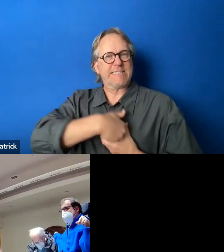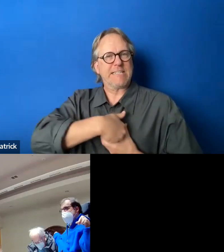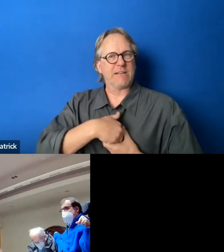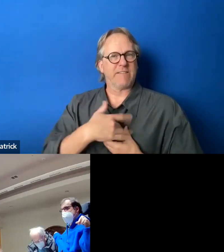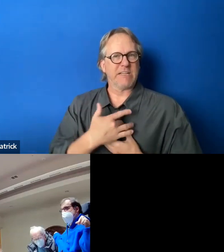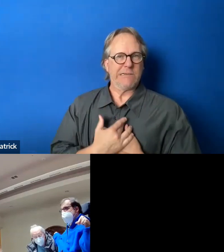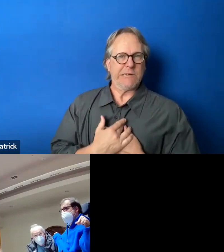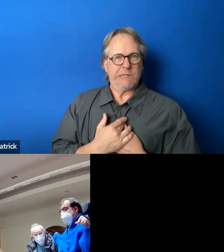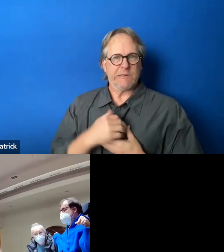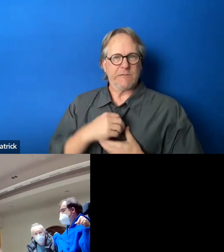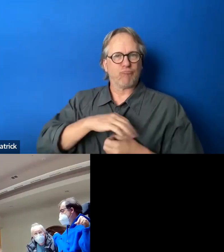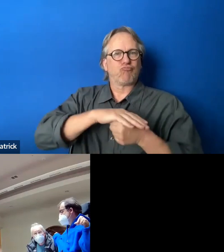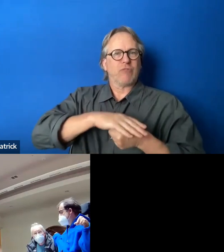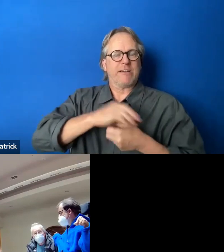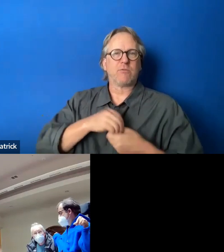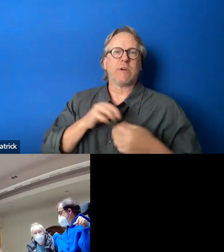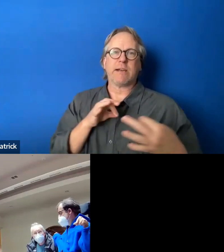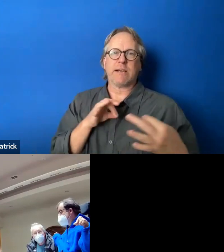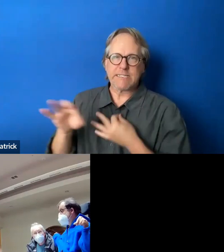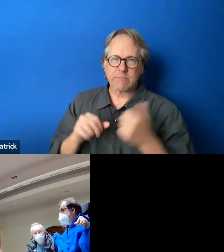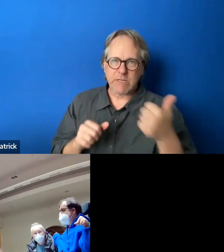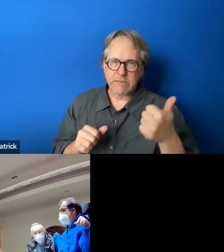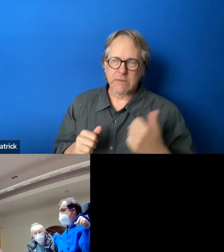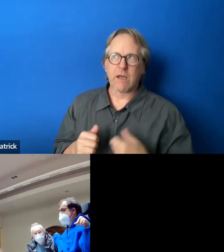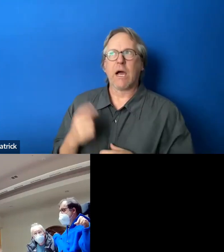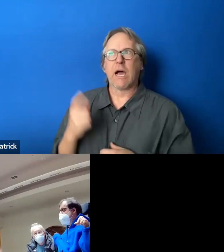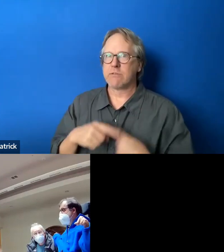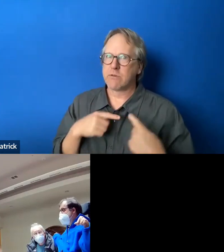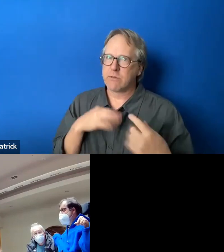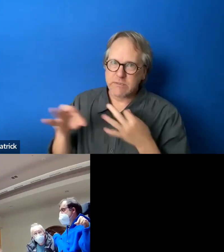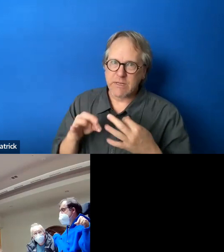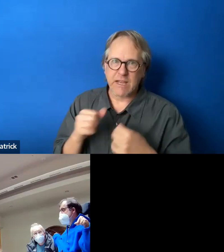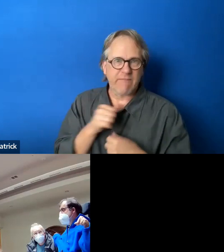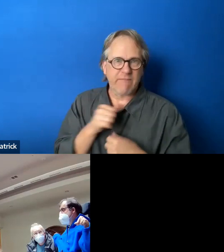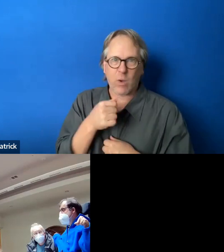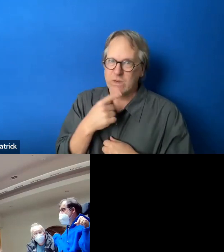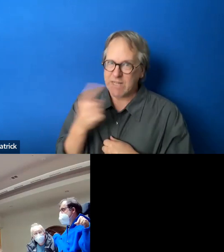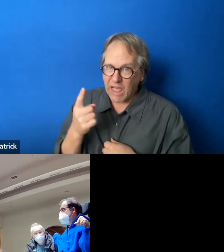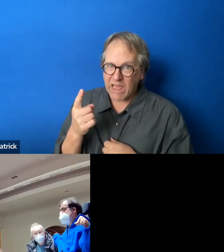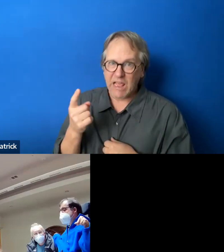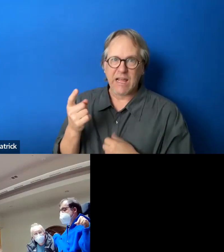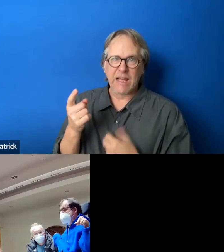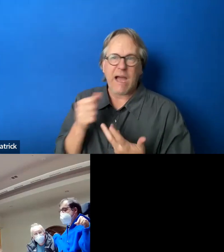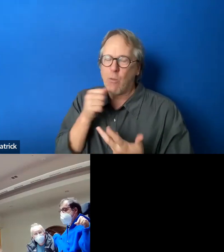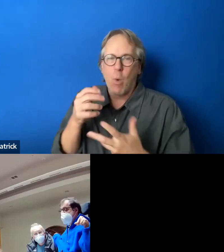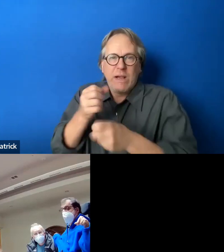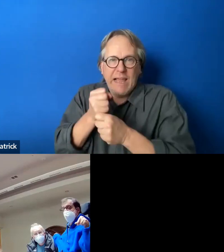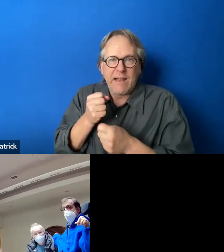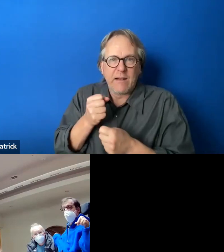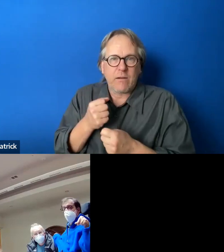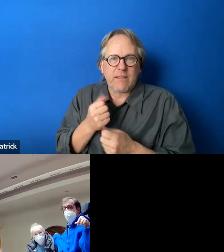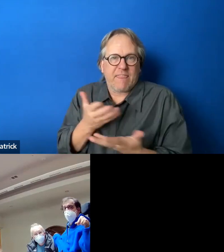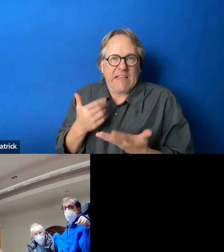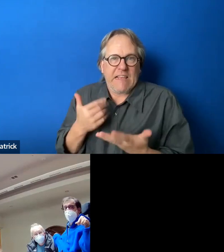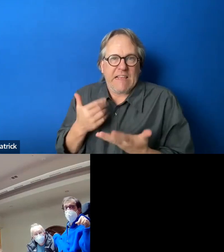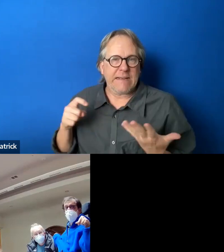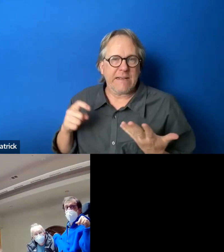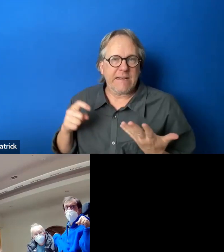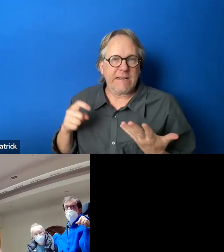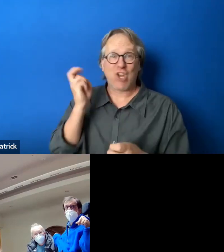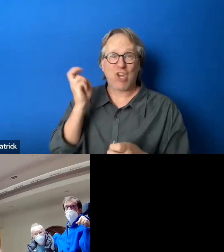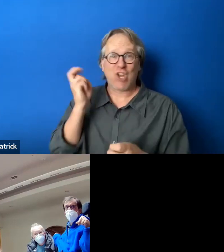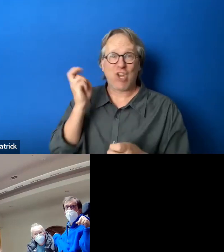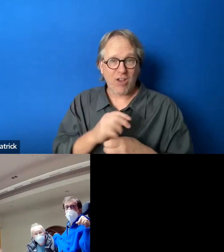to explain, and I got to explain, or I'm not going to get what I need. And that's hard to